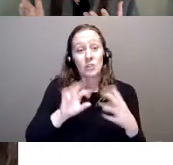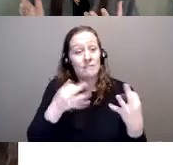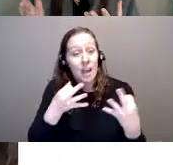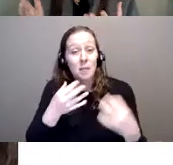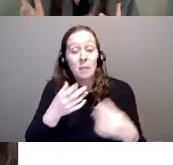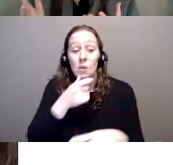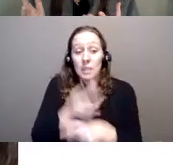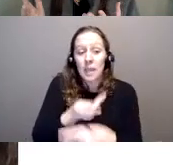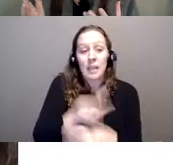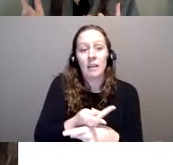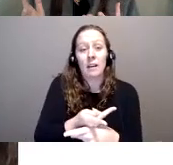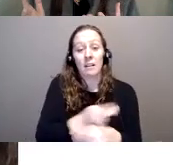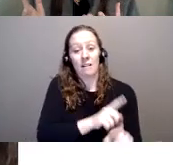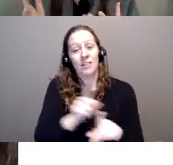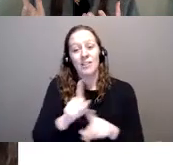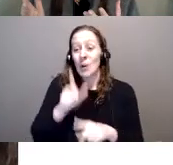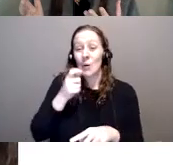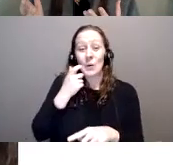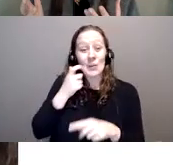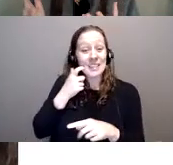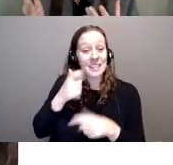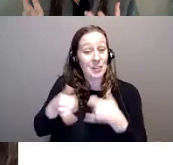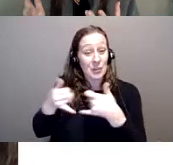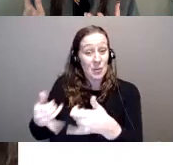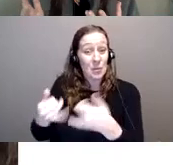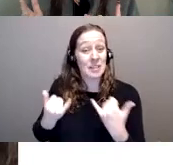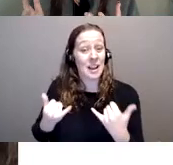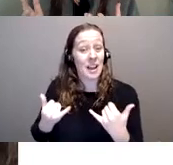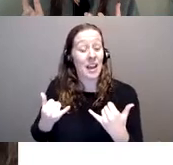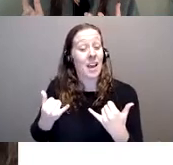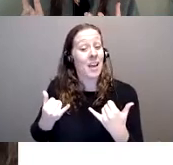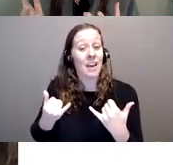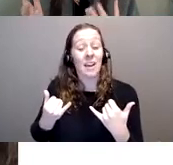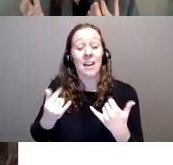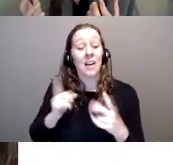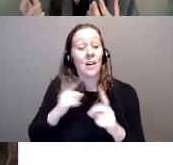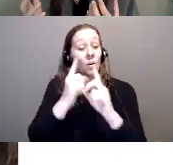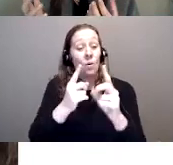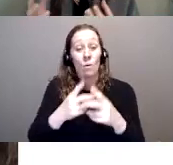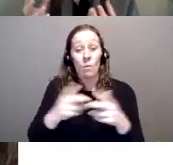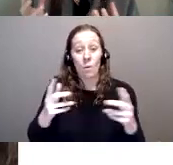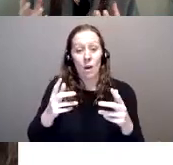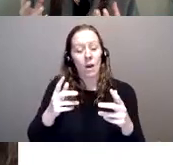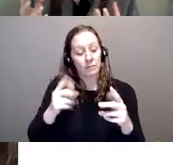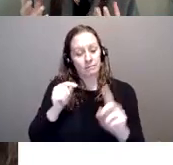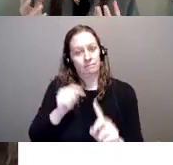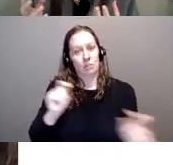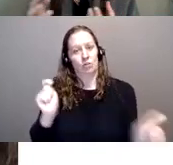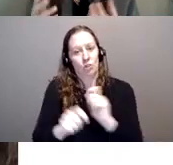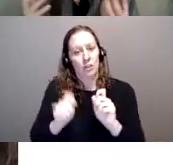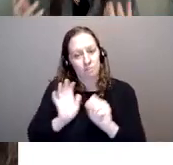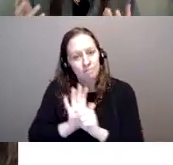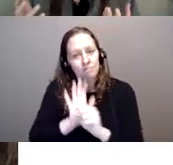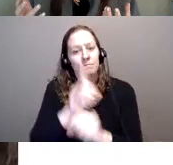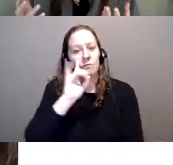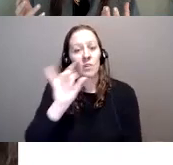these recipients of the award today, is really advocating for change. And with all of us being